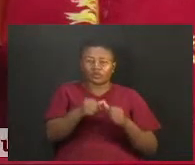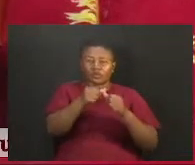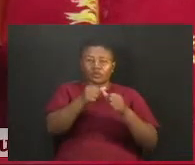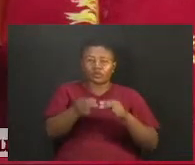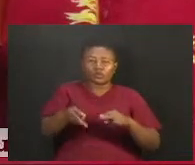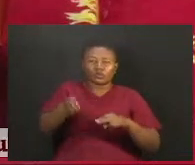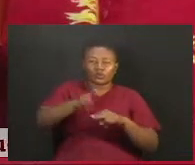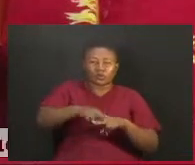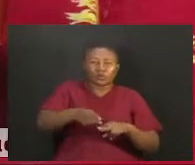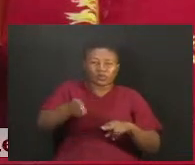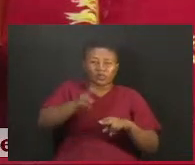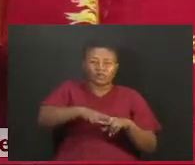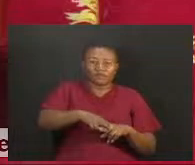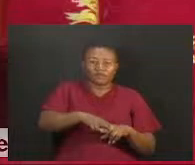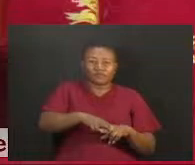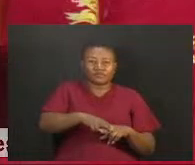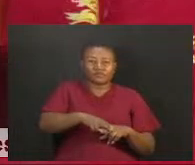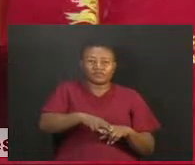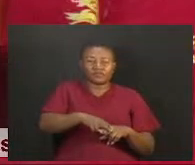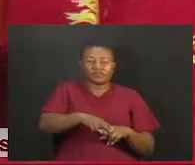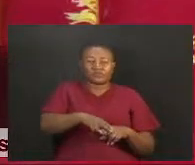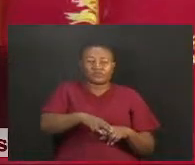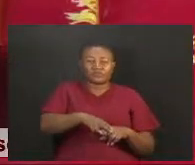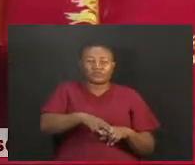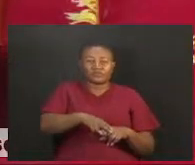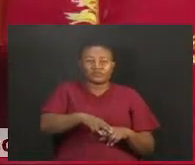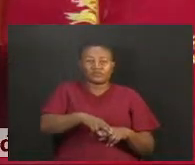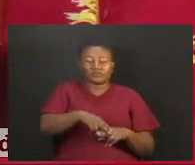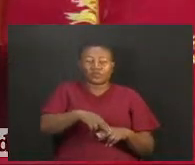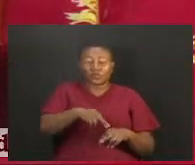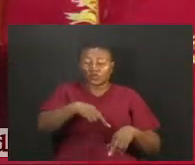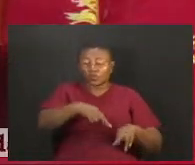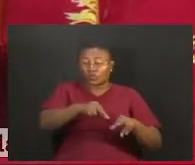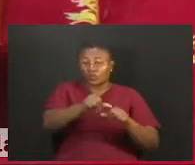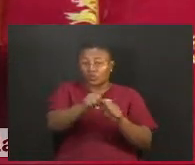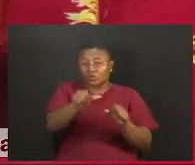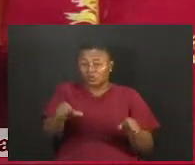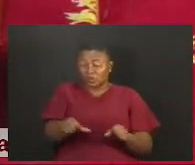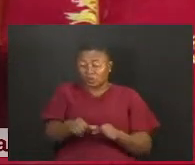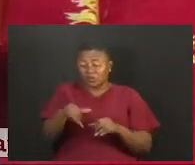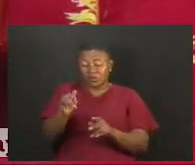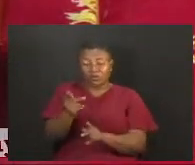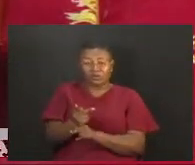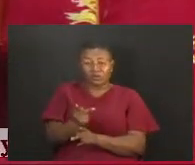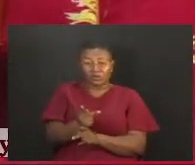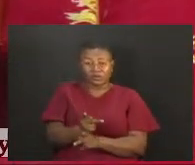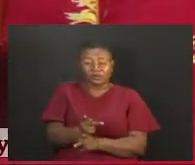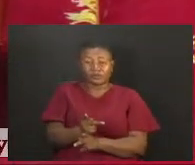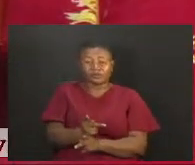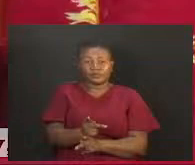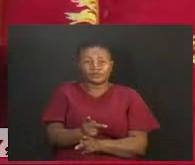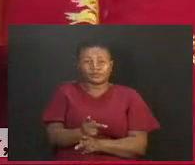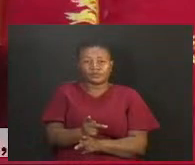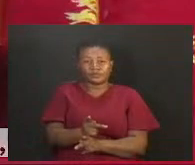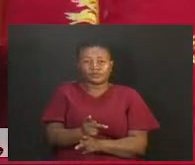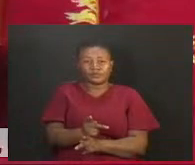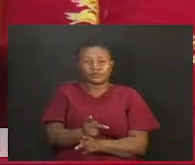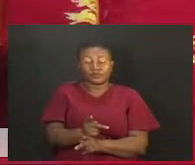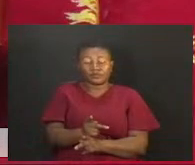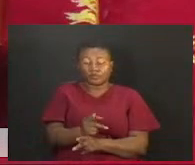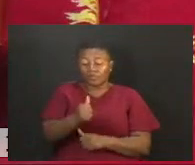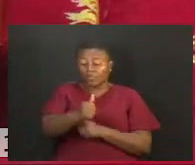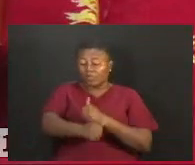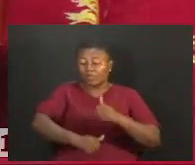as substantial arrests and claims in the road sector remains. Right, Honorable Speaker, while the annual